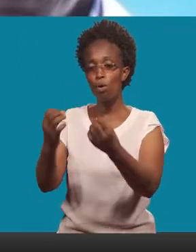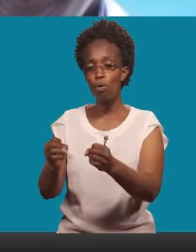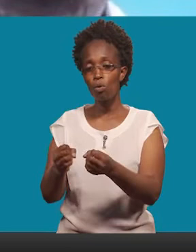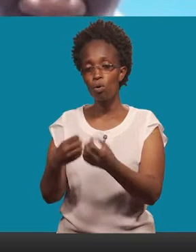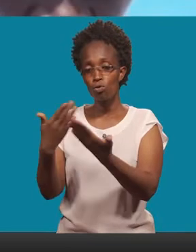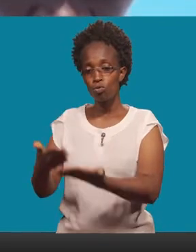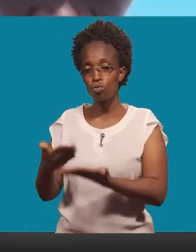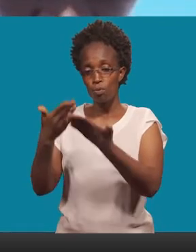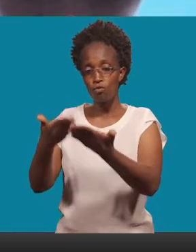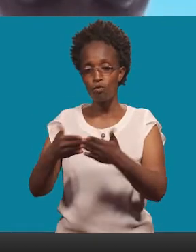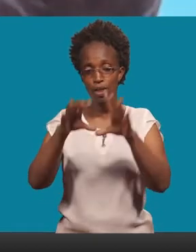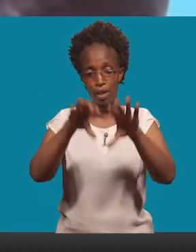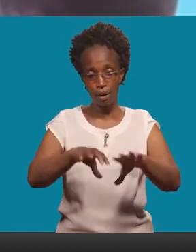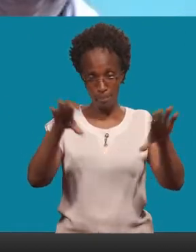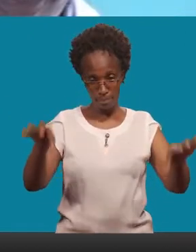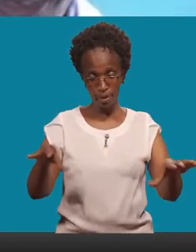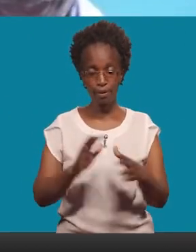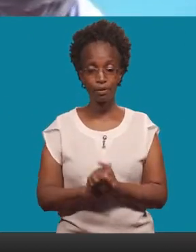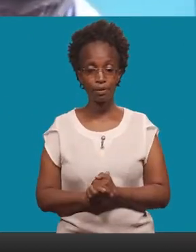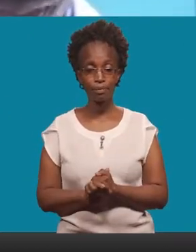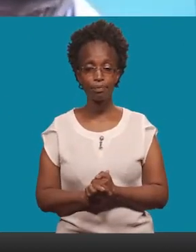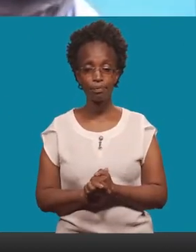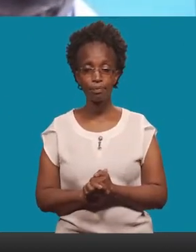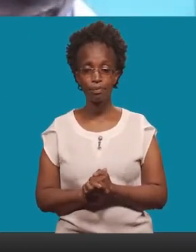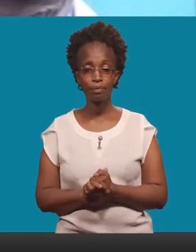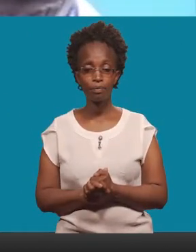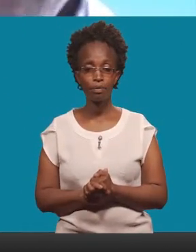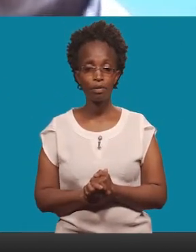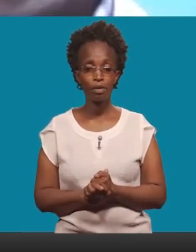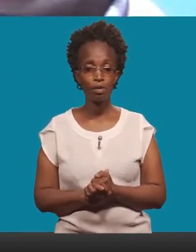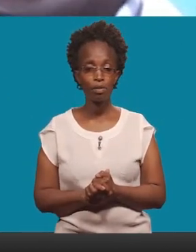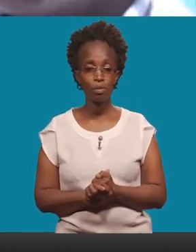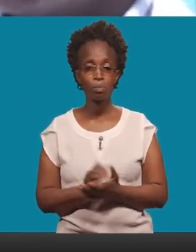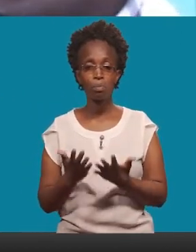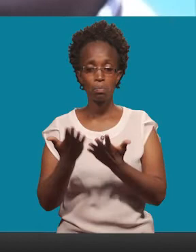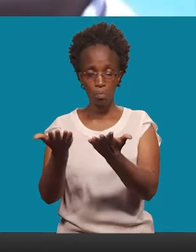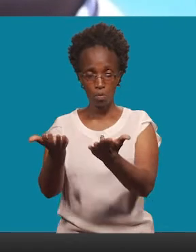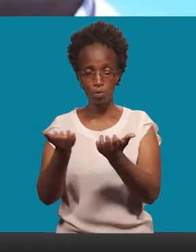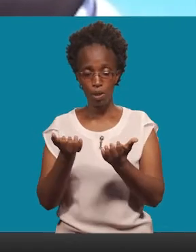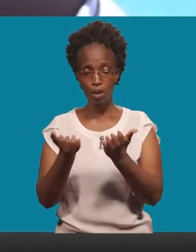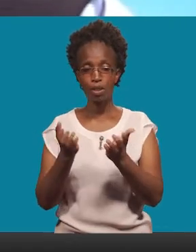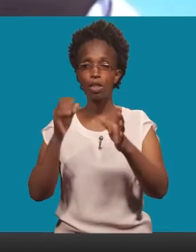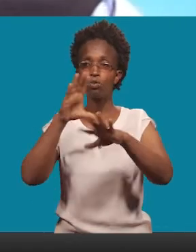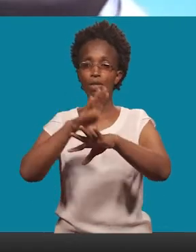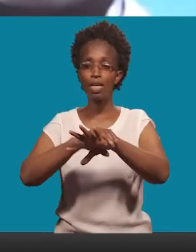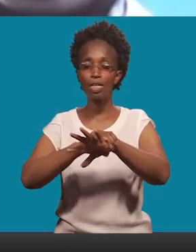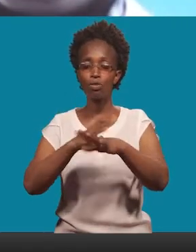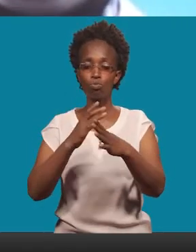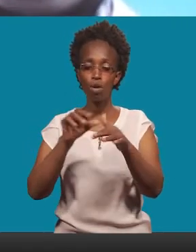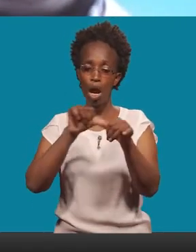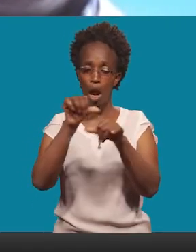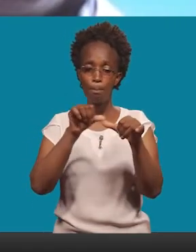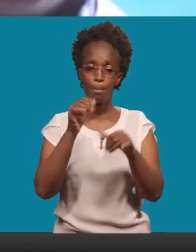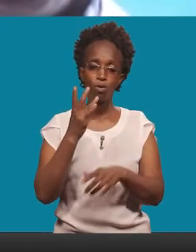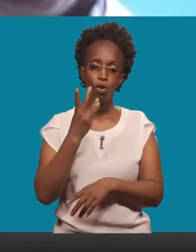market through this factory. Is that we need to get to 450